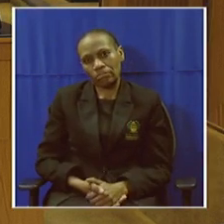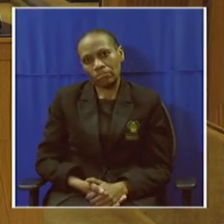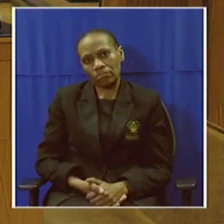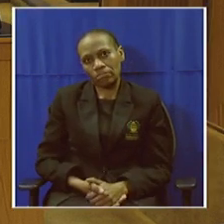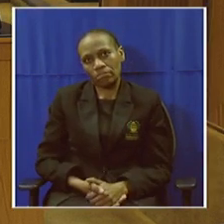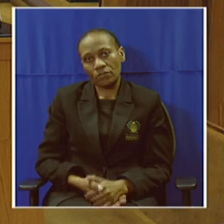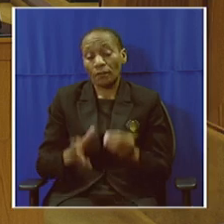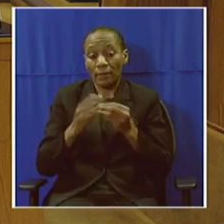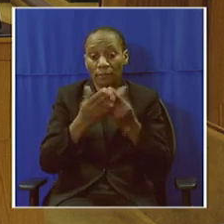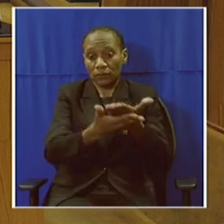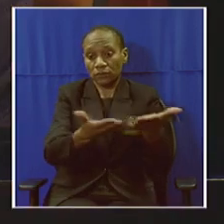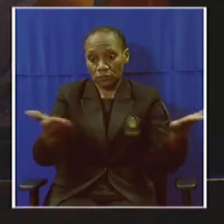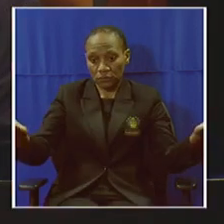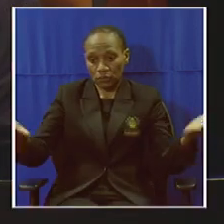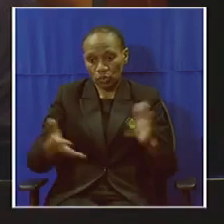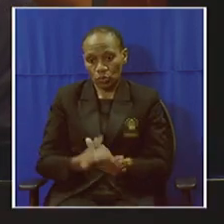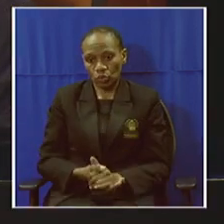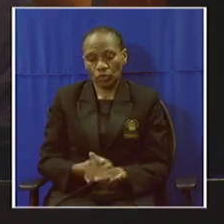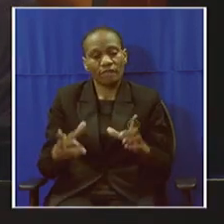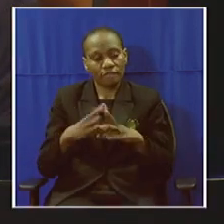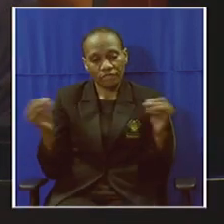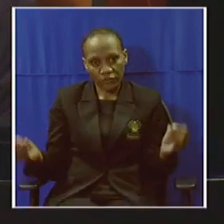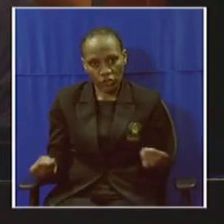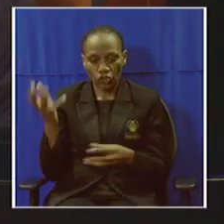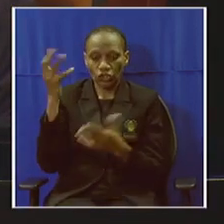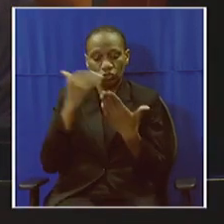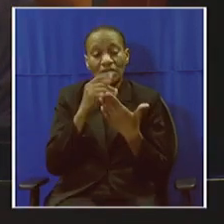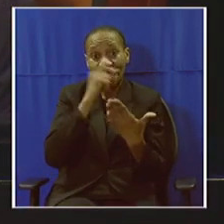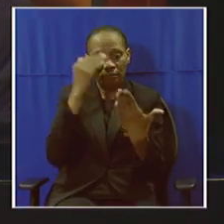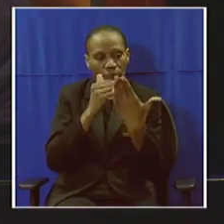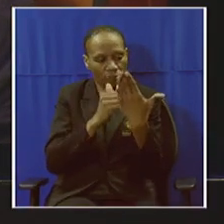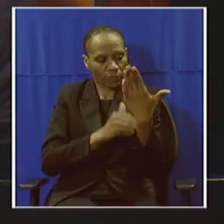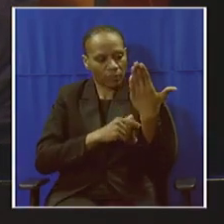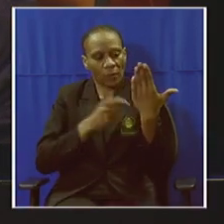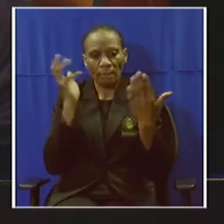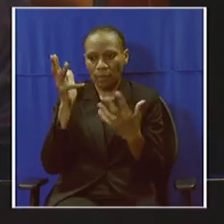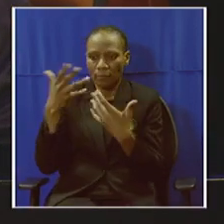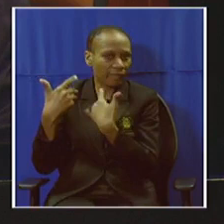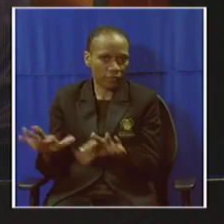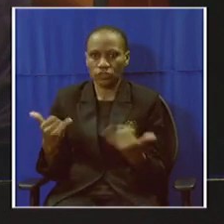Honorable members, that concludes the speaker's list on this matter.